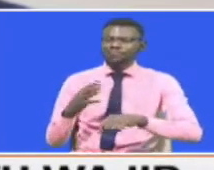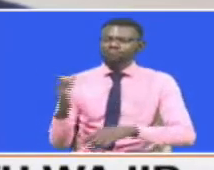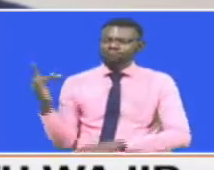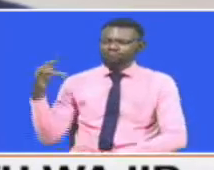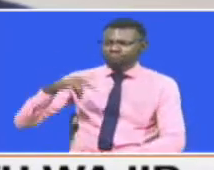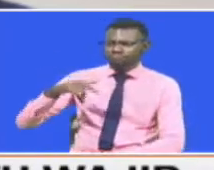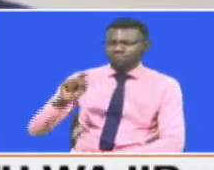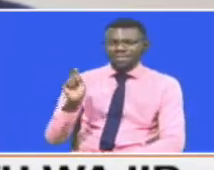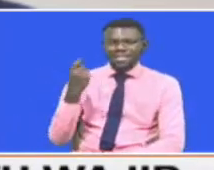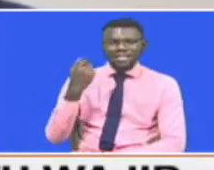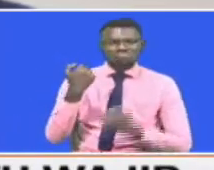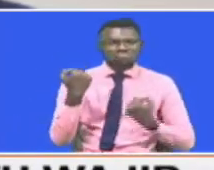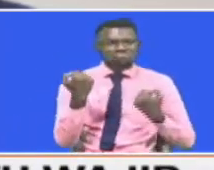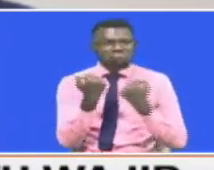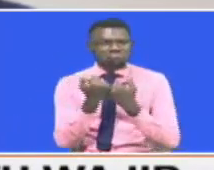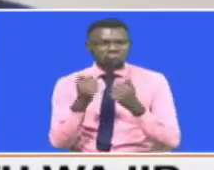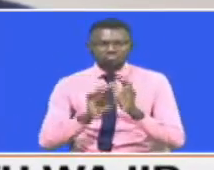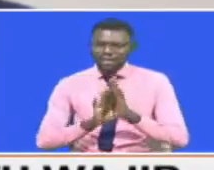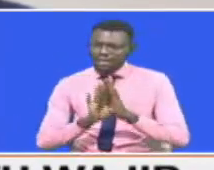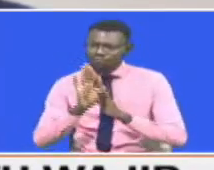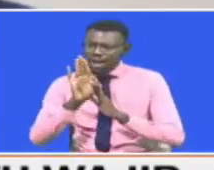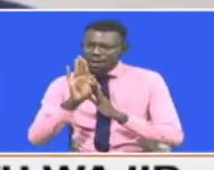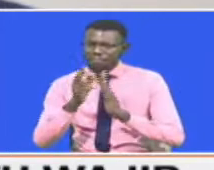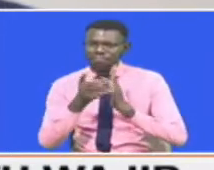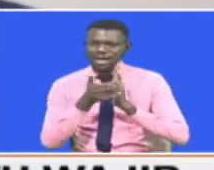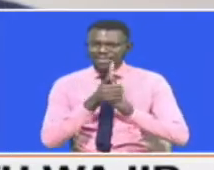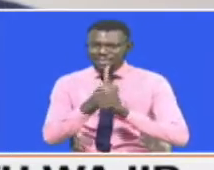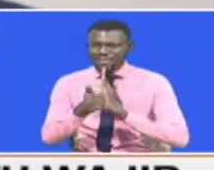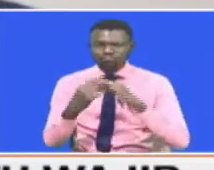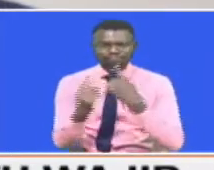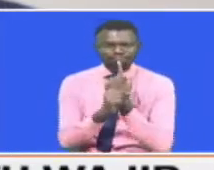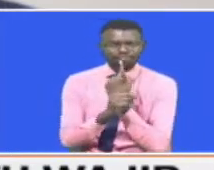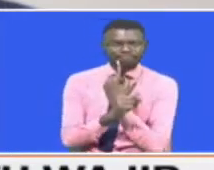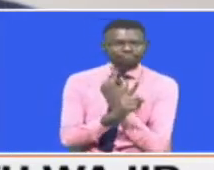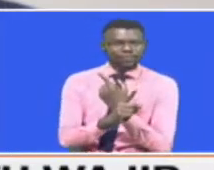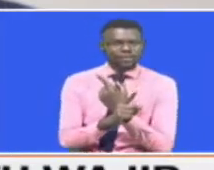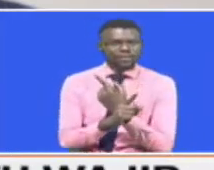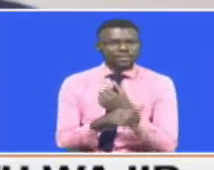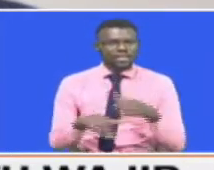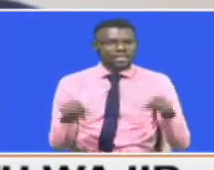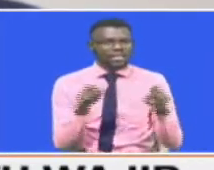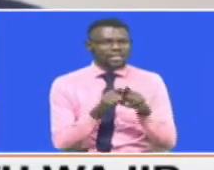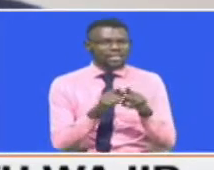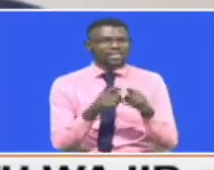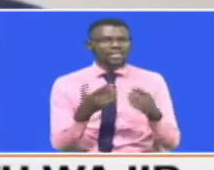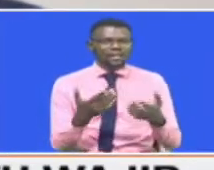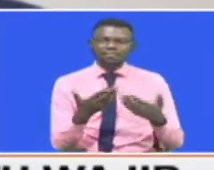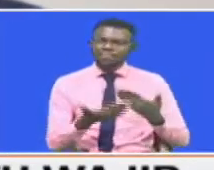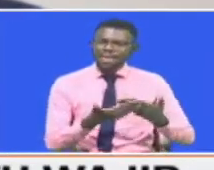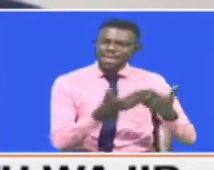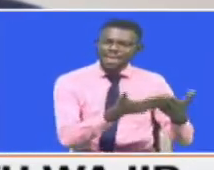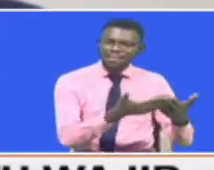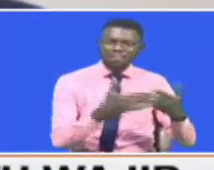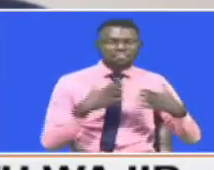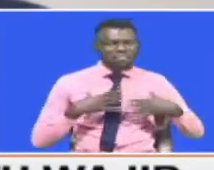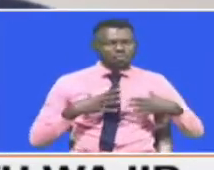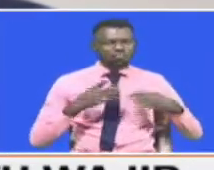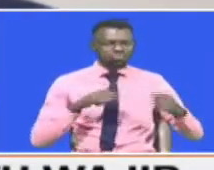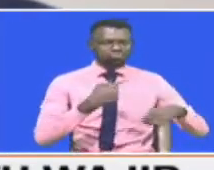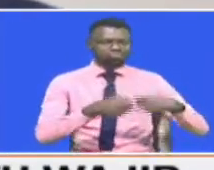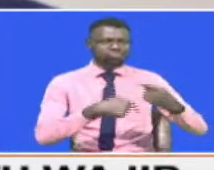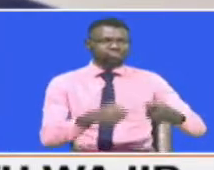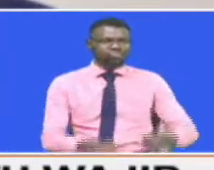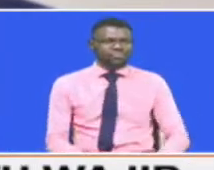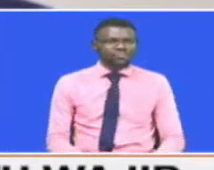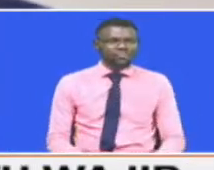to support development at different levels and to also ensure that the humanitarian aid continues to come,